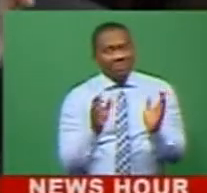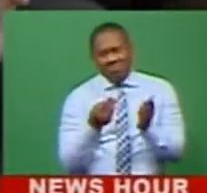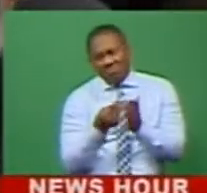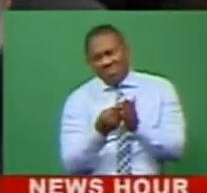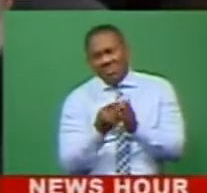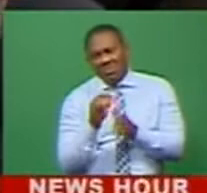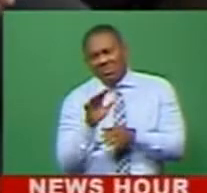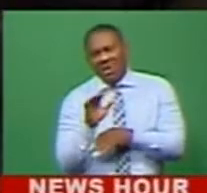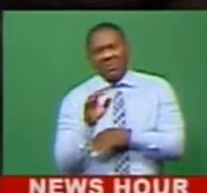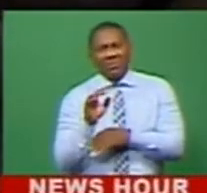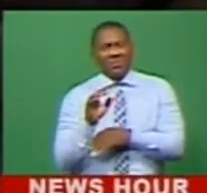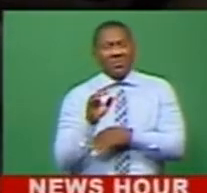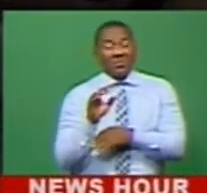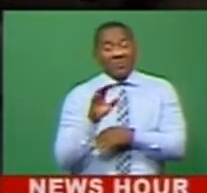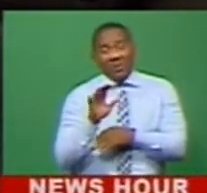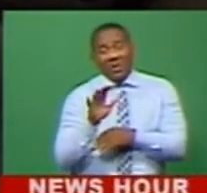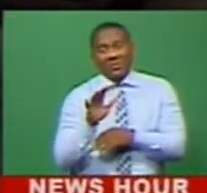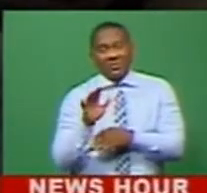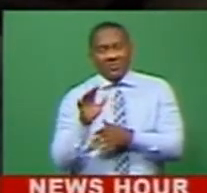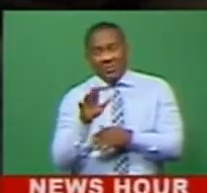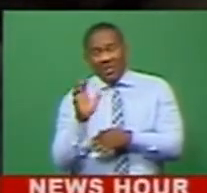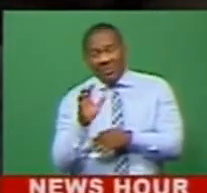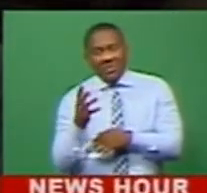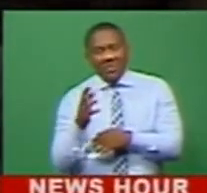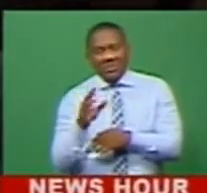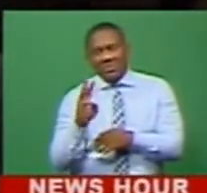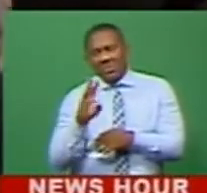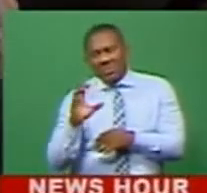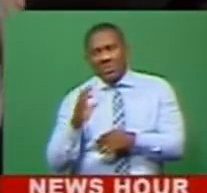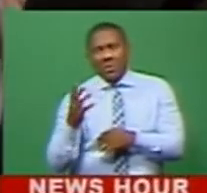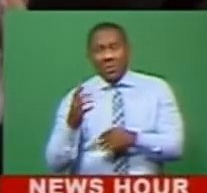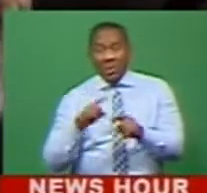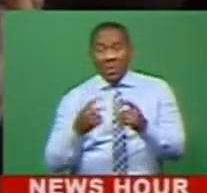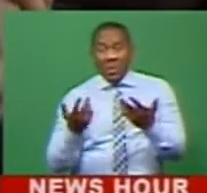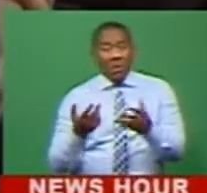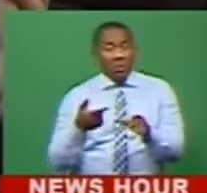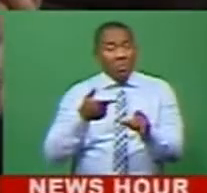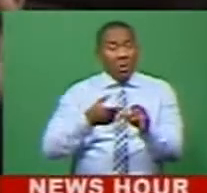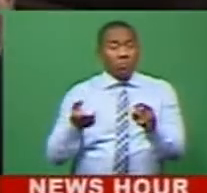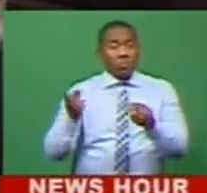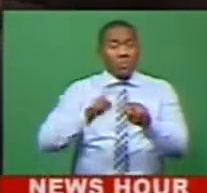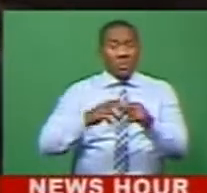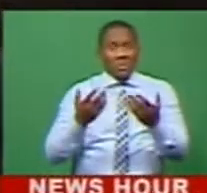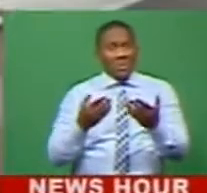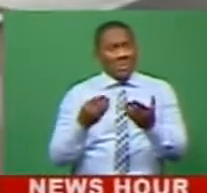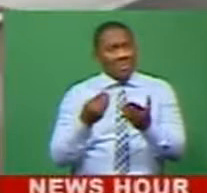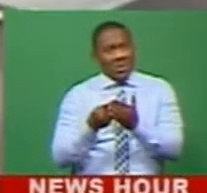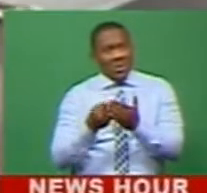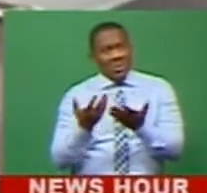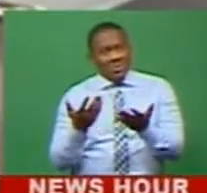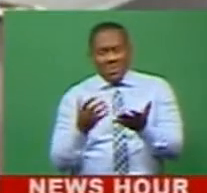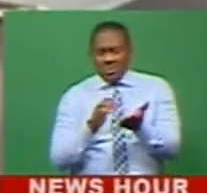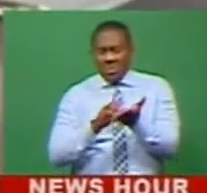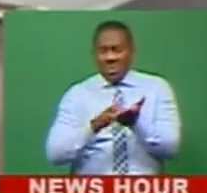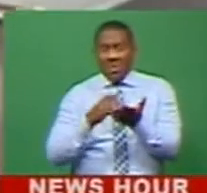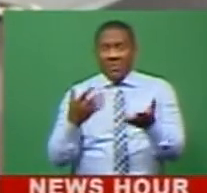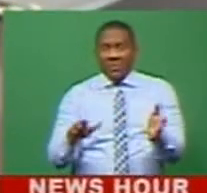the 5 million, 6 million with that all. But it's just increment. You're going to tell you, you're going